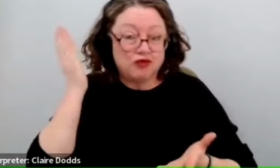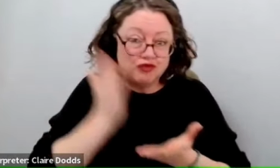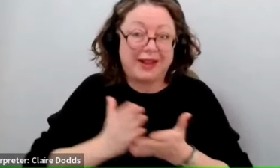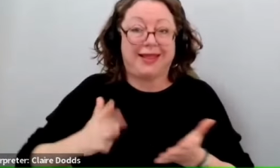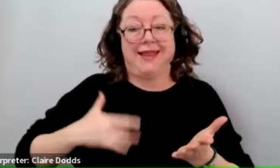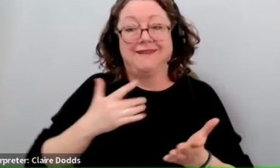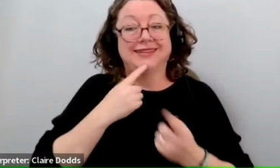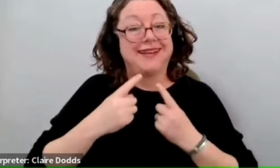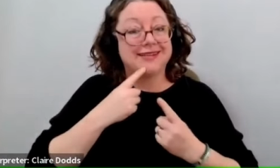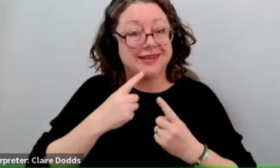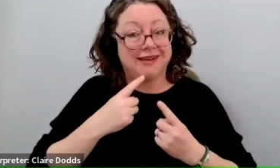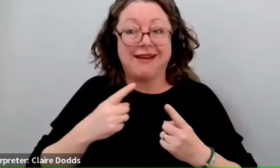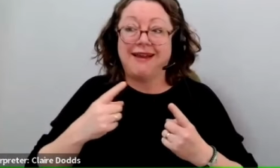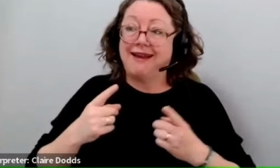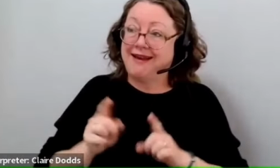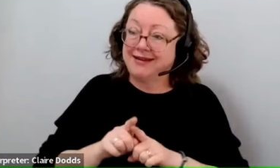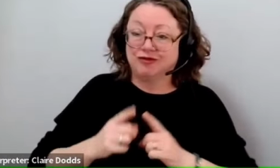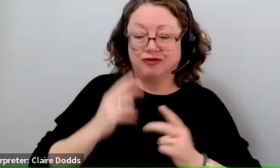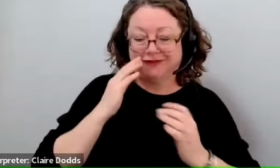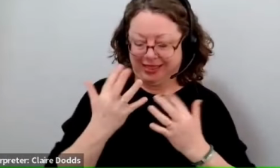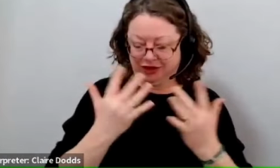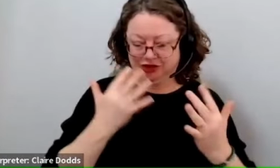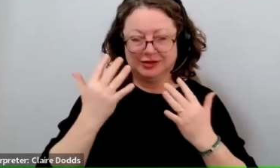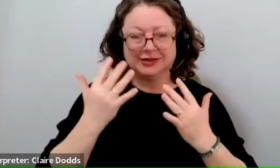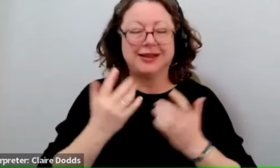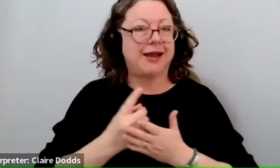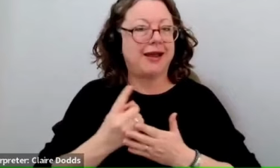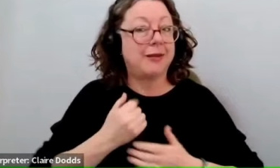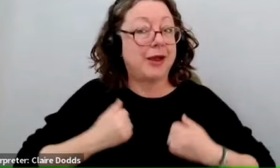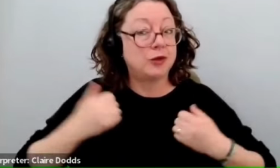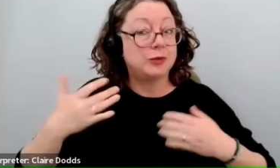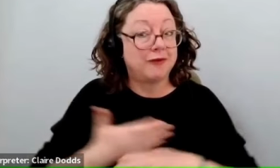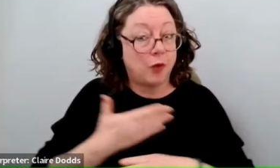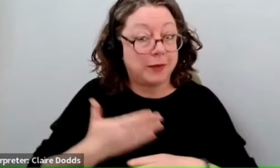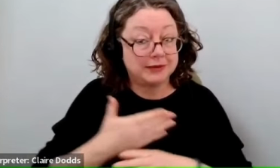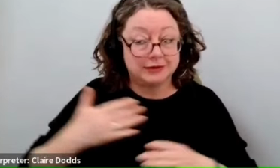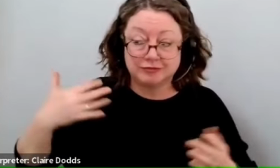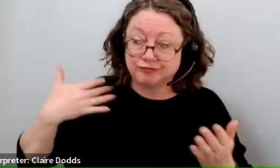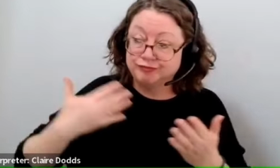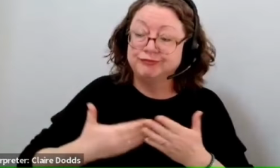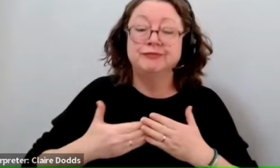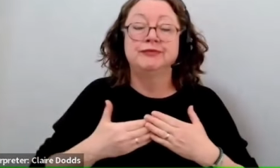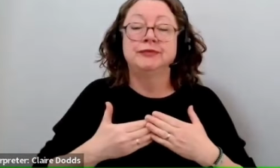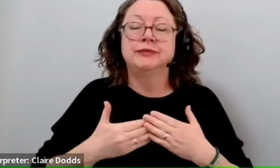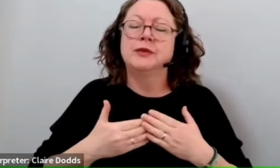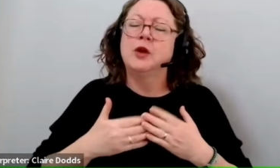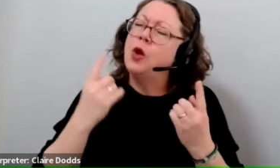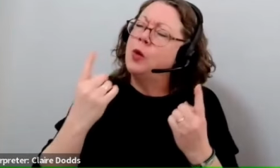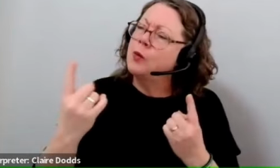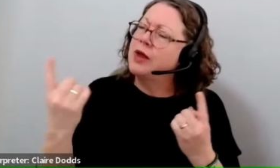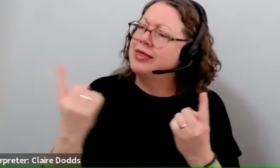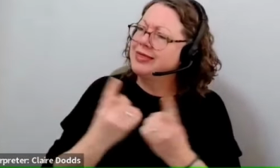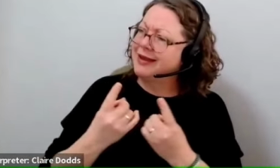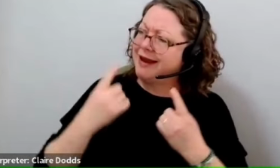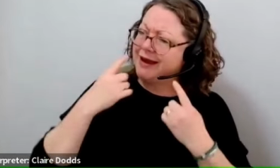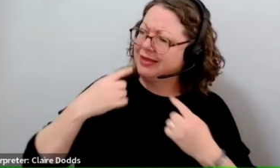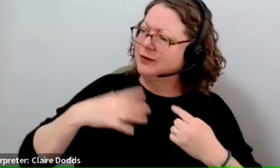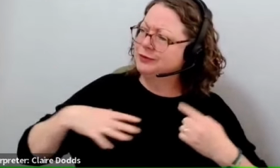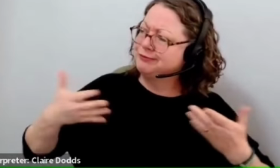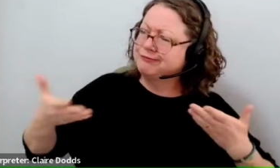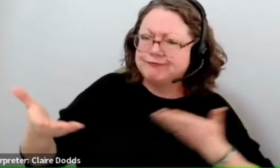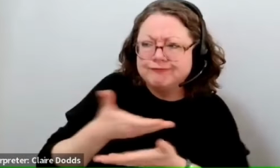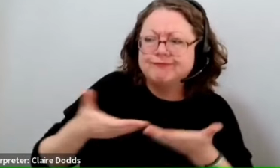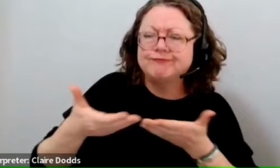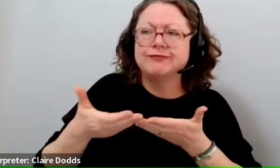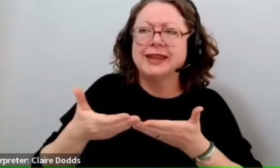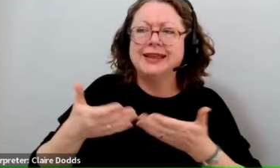of activity are informed by real data and ongoing reflections on our performance. So one of the topics that I really want to explore